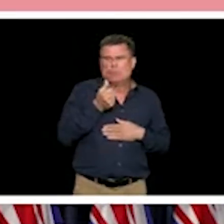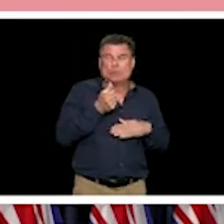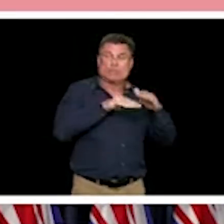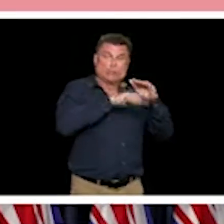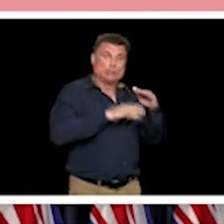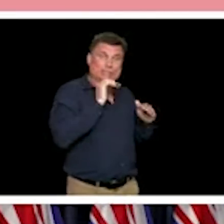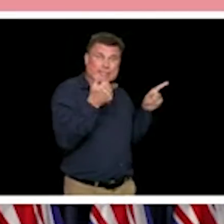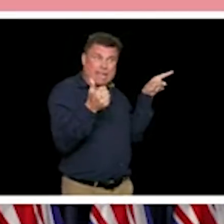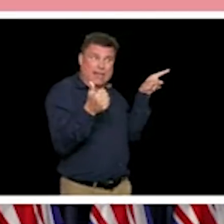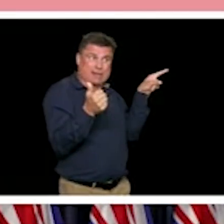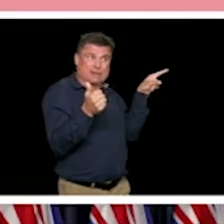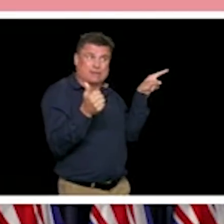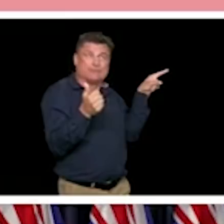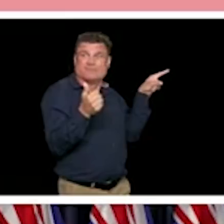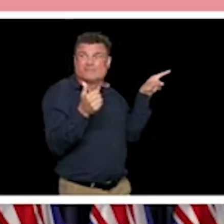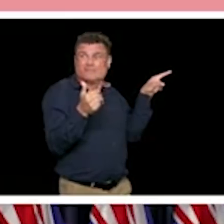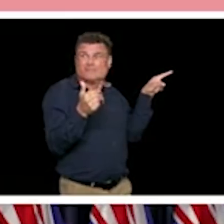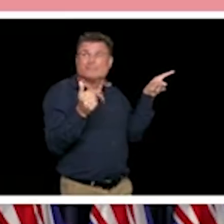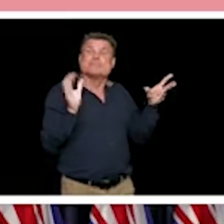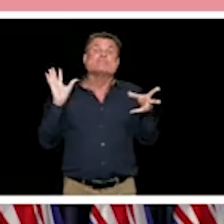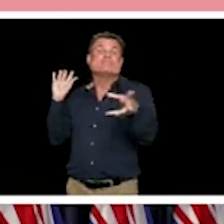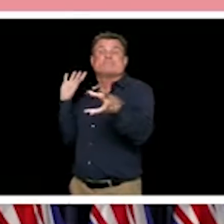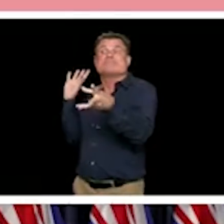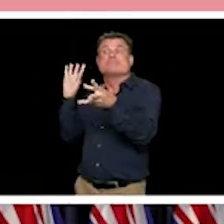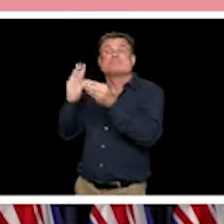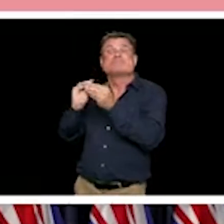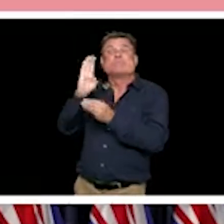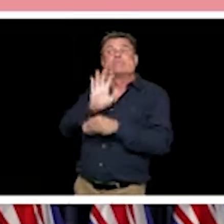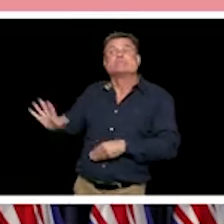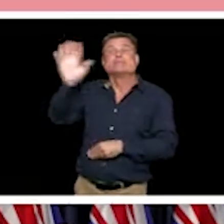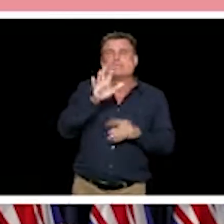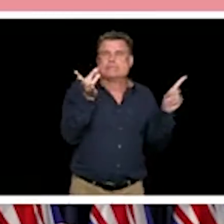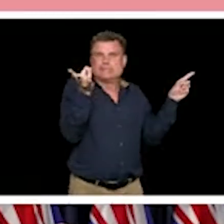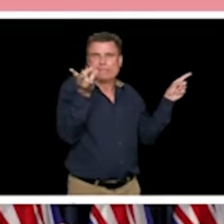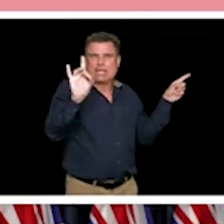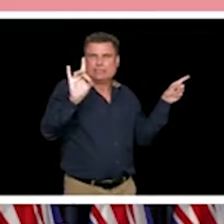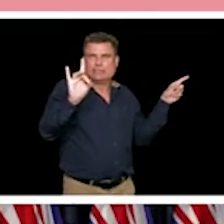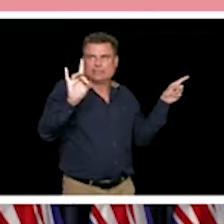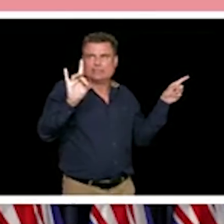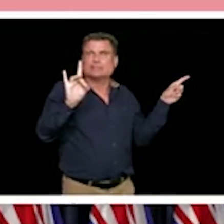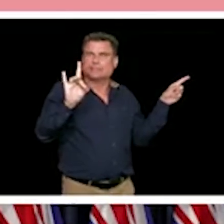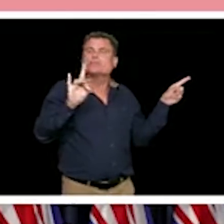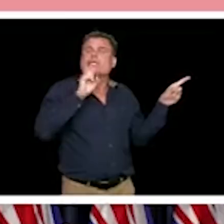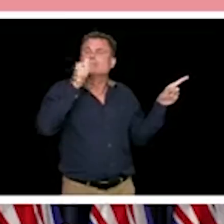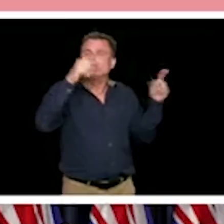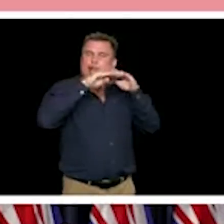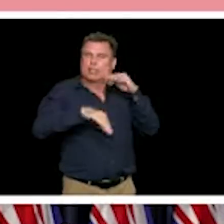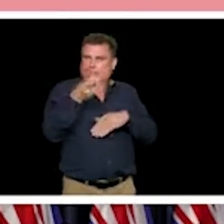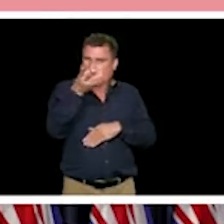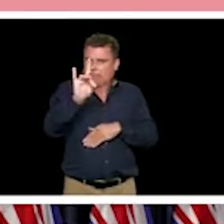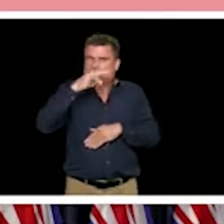relatively in children, particularly children under 10. We're now up to 78 children under 10 who've